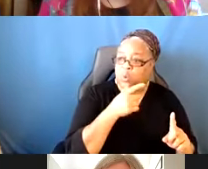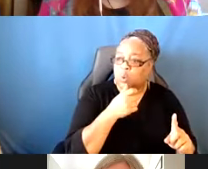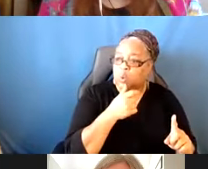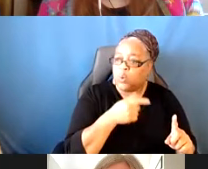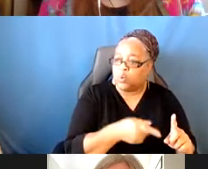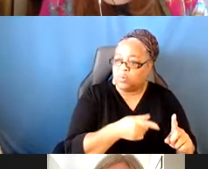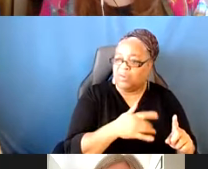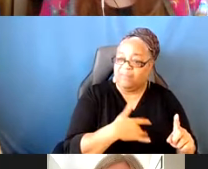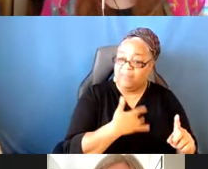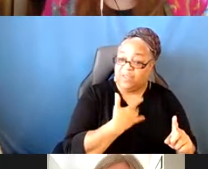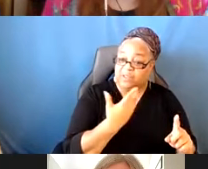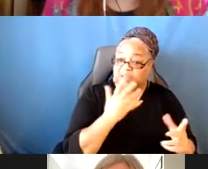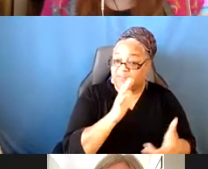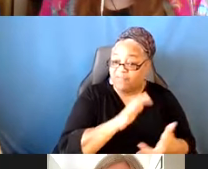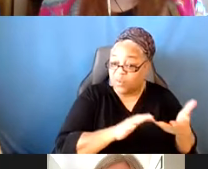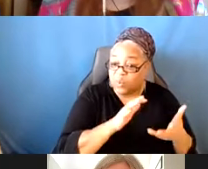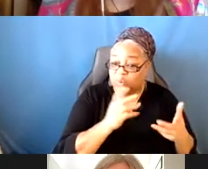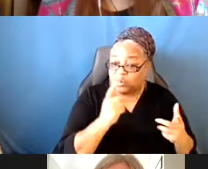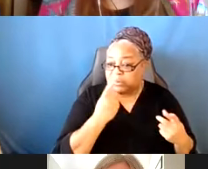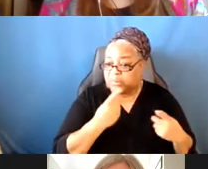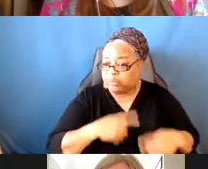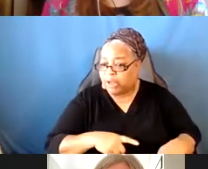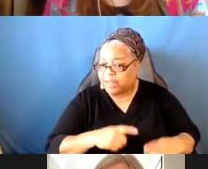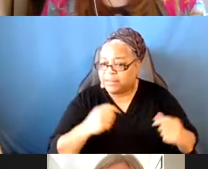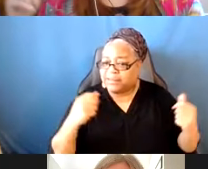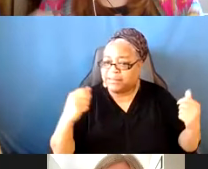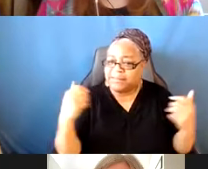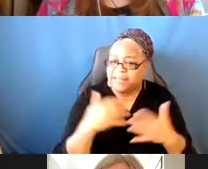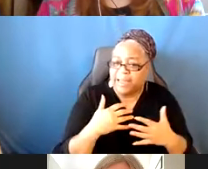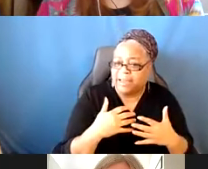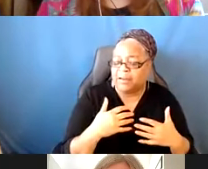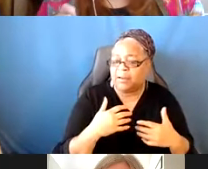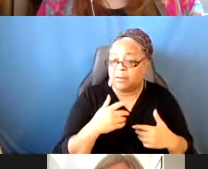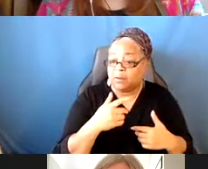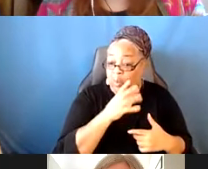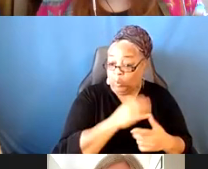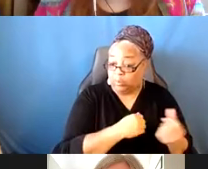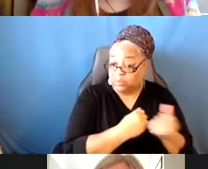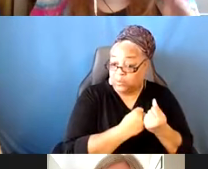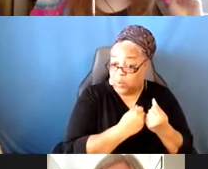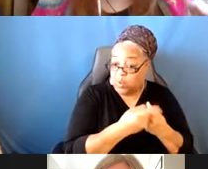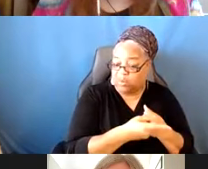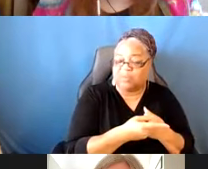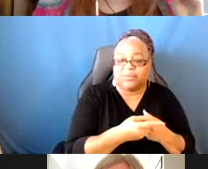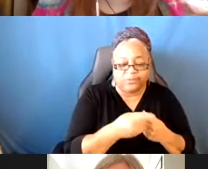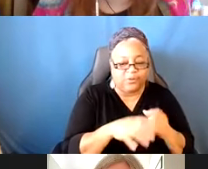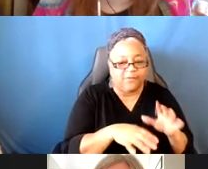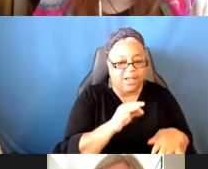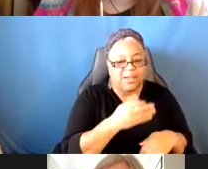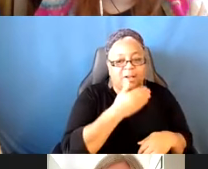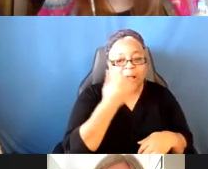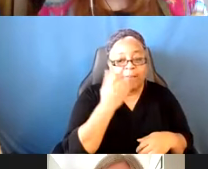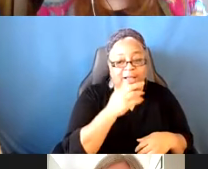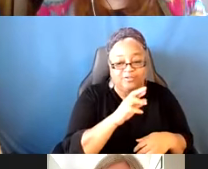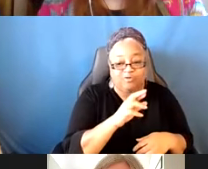depressed or scared, we ask her who's got her back. And we find out that her best friends, Bree and Tiara, are going to be the people that she